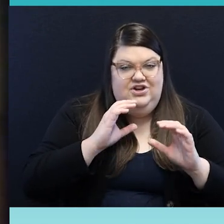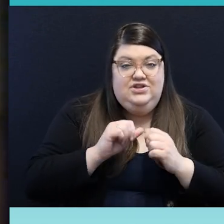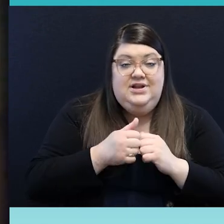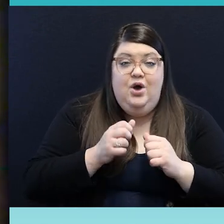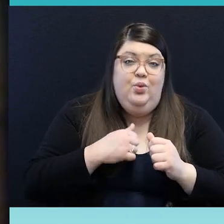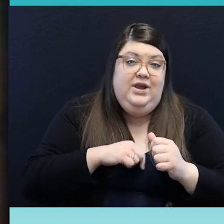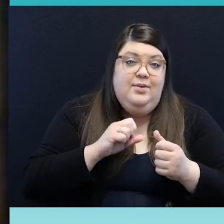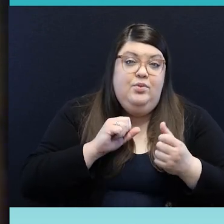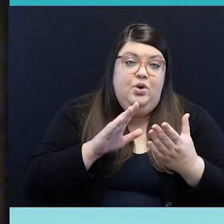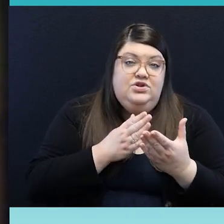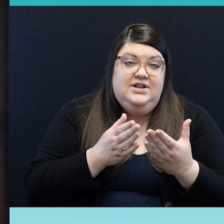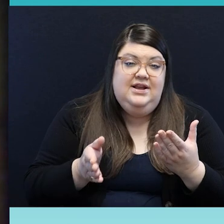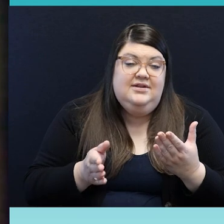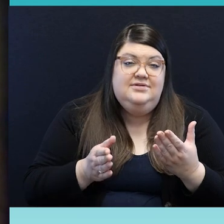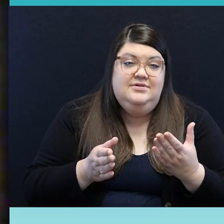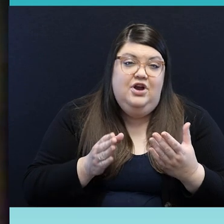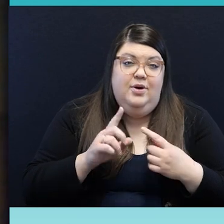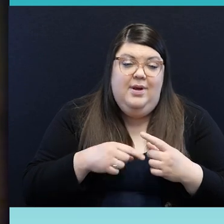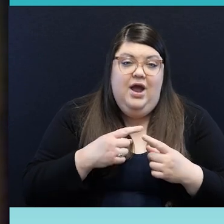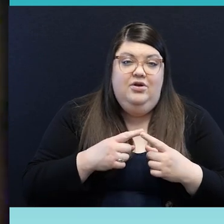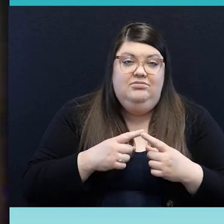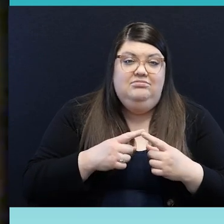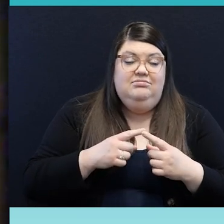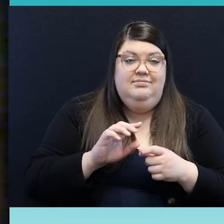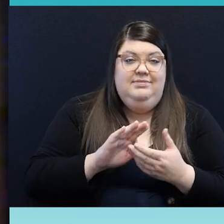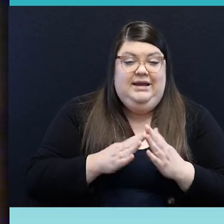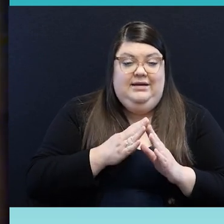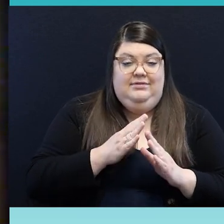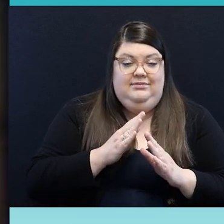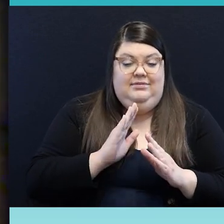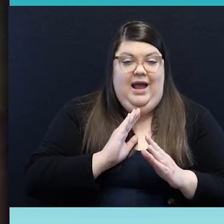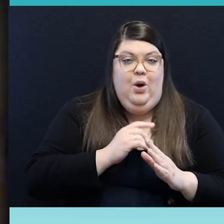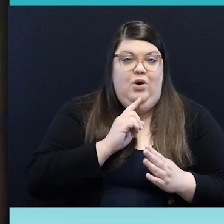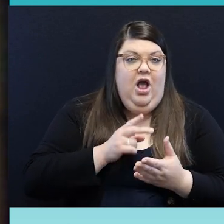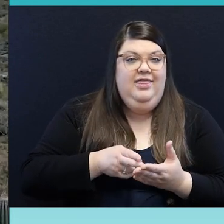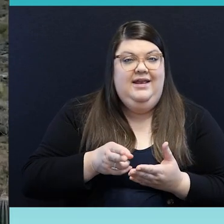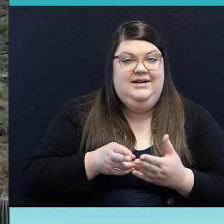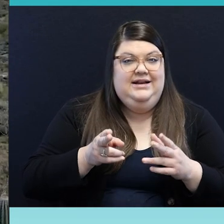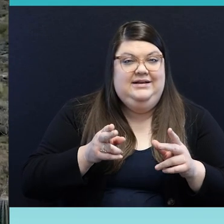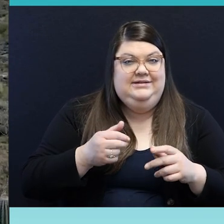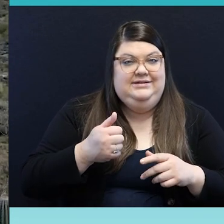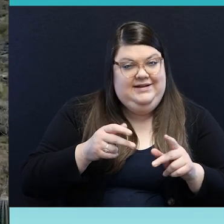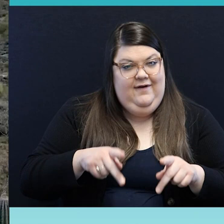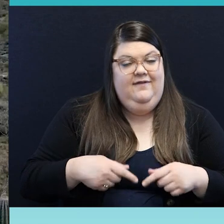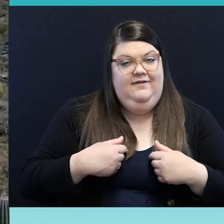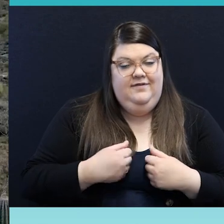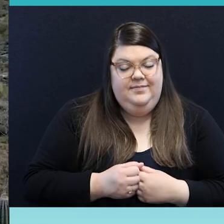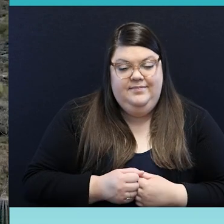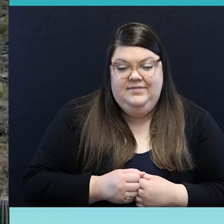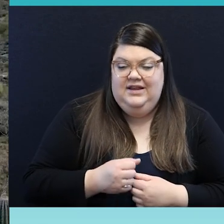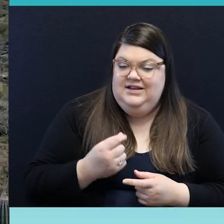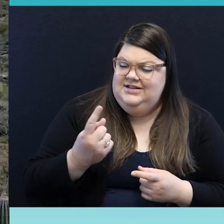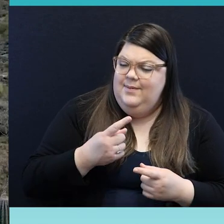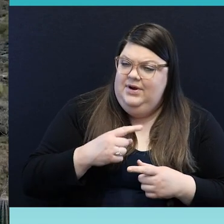the way we approach things are about being our authentic selves. Carla, somebody in there mentioned the